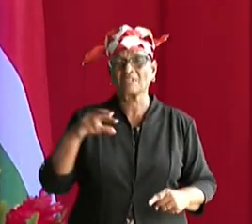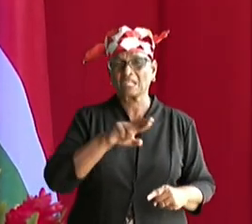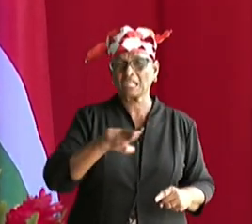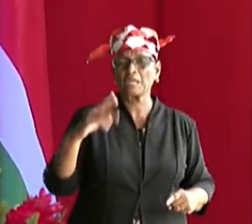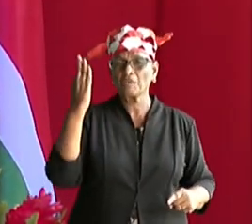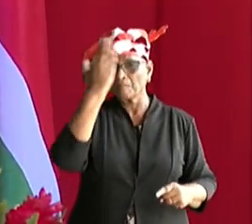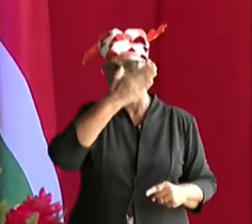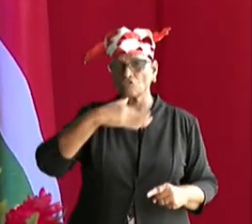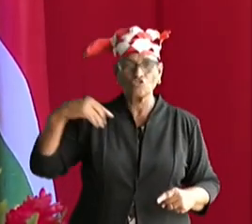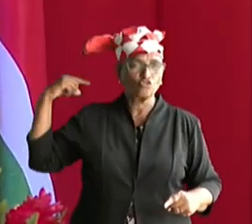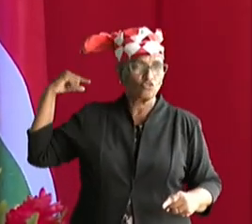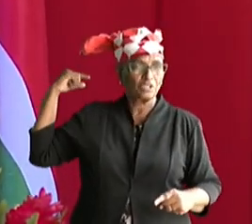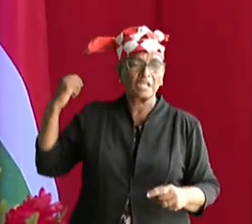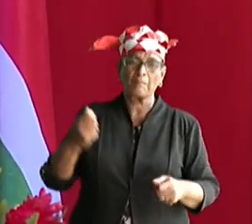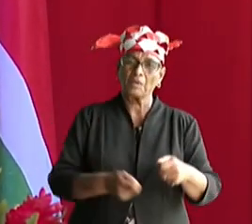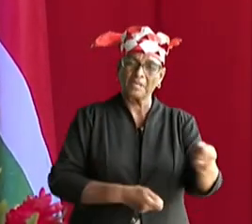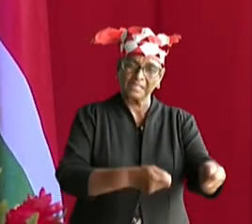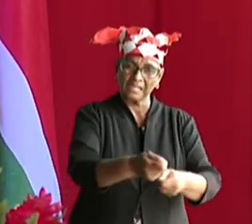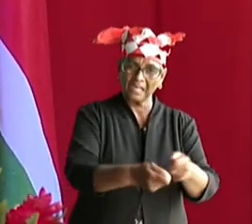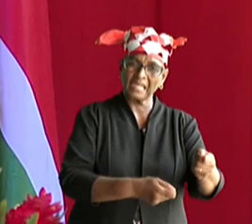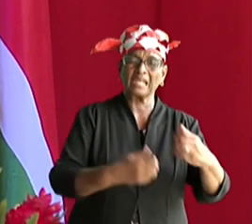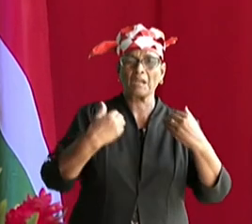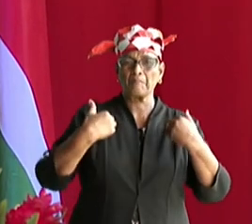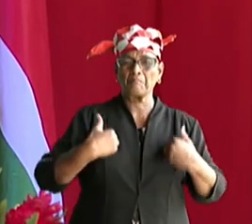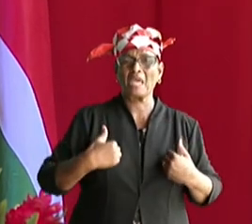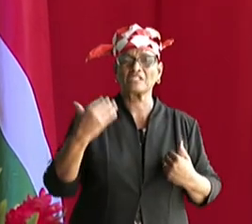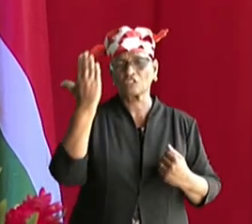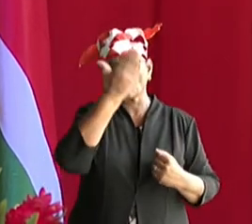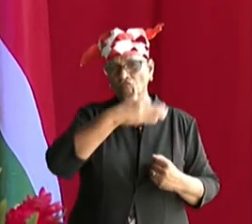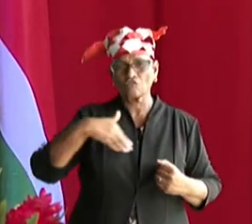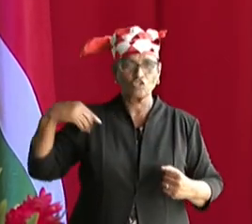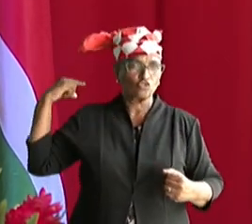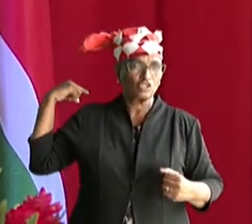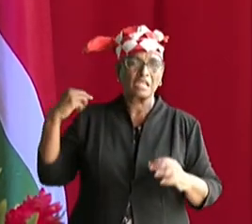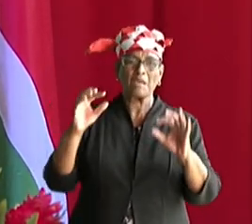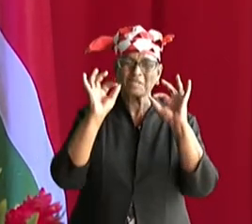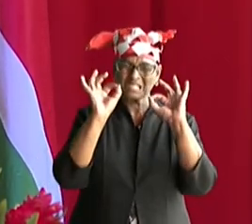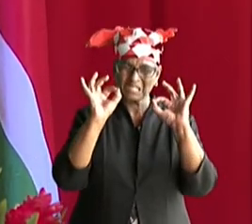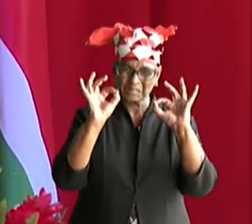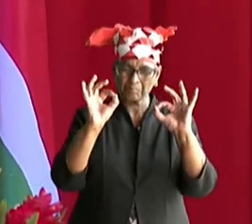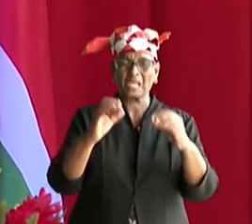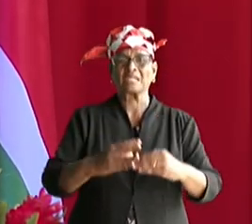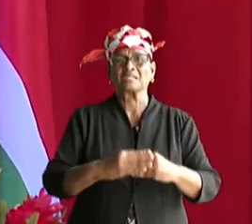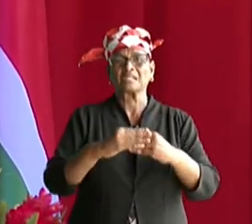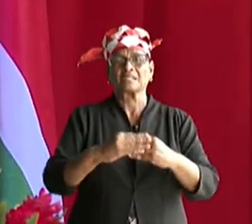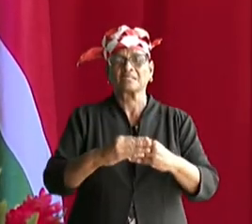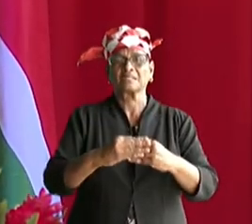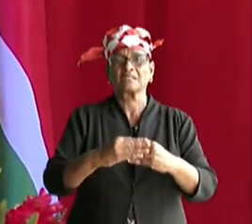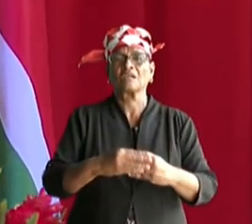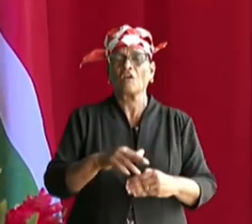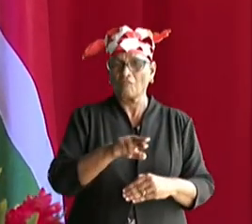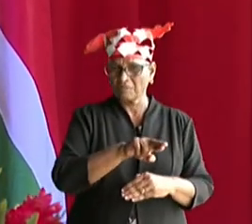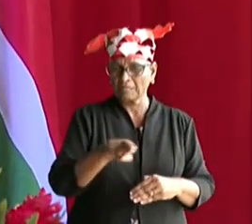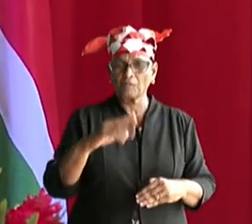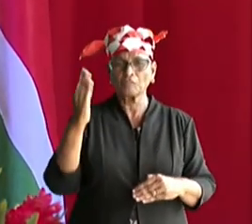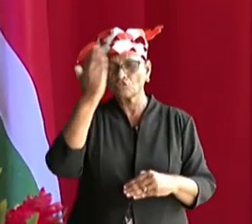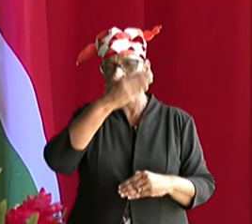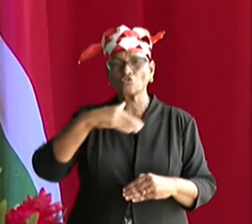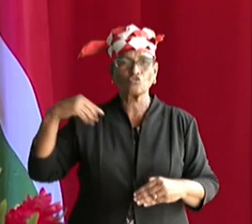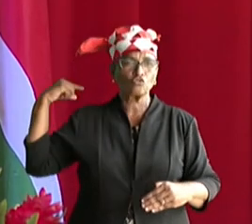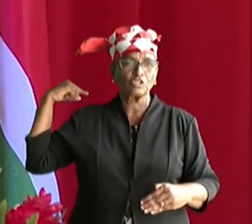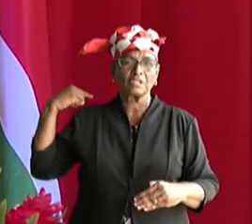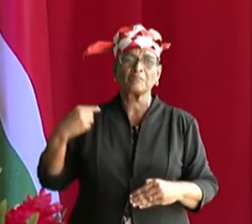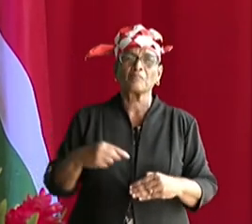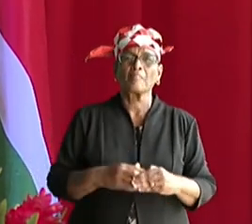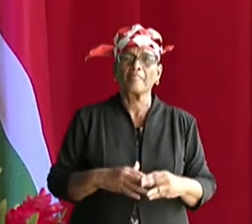his government, and the people of Suriname on this auspicious celebration of the Republic of Suriname's